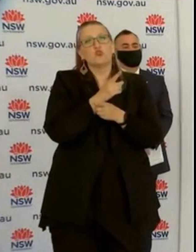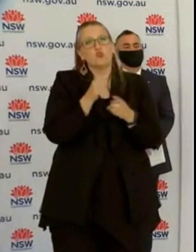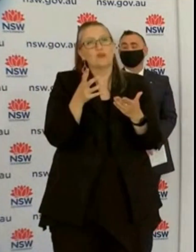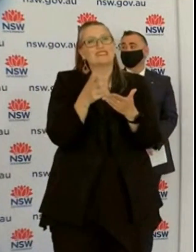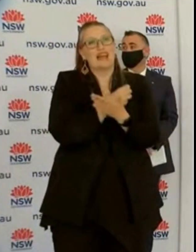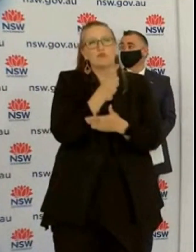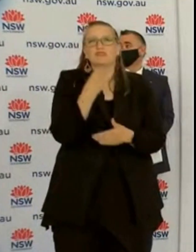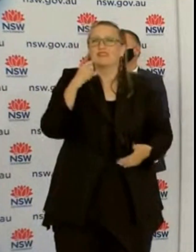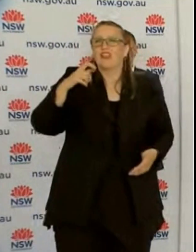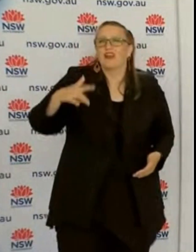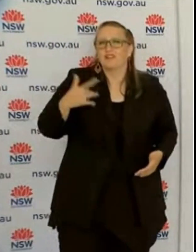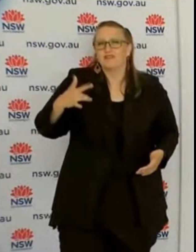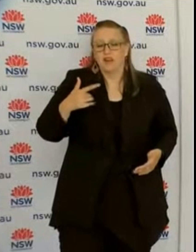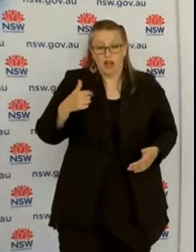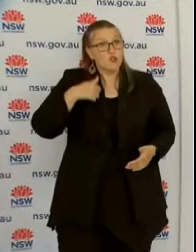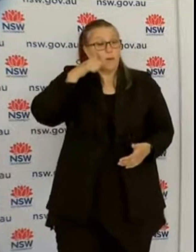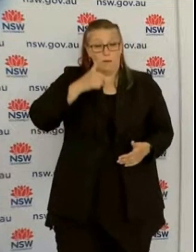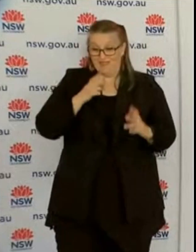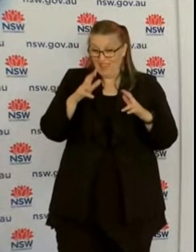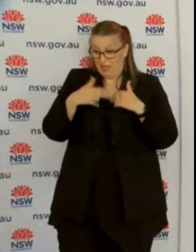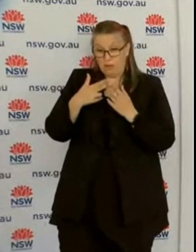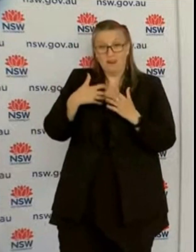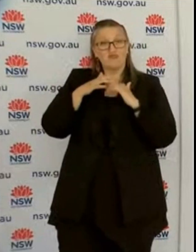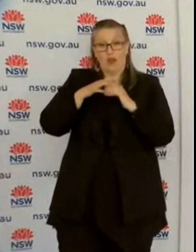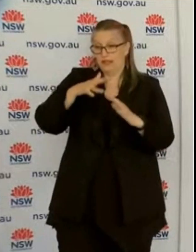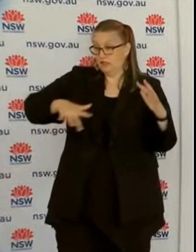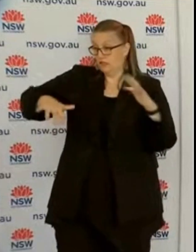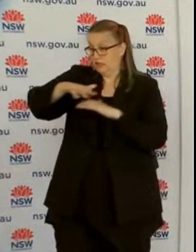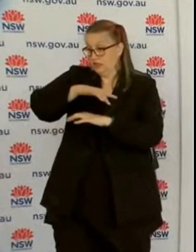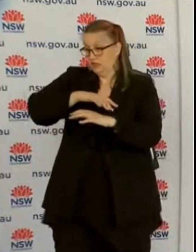information. And I know, within my own circle, that there were